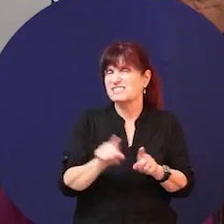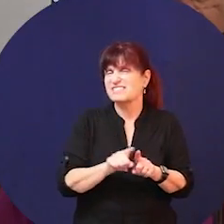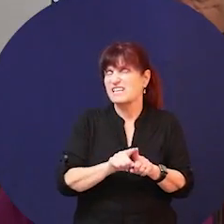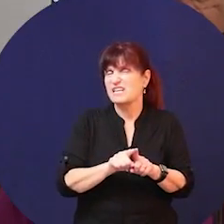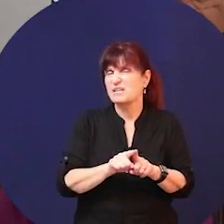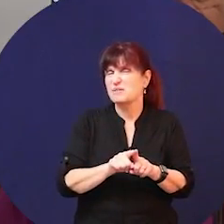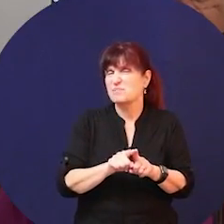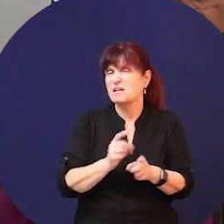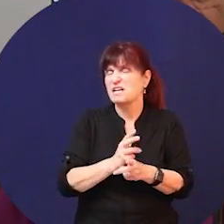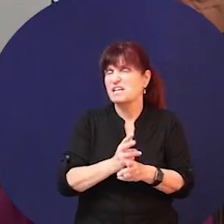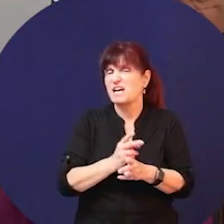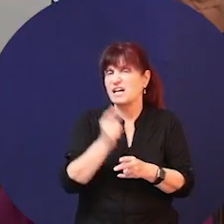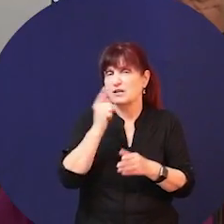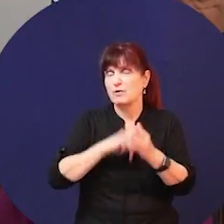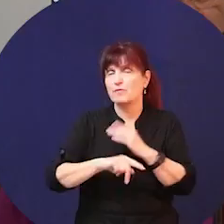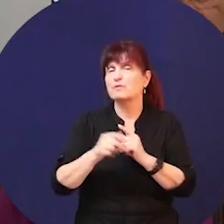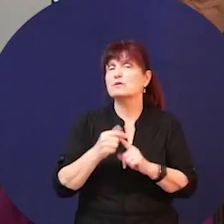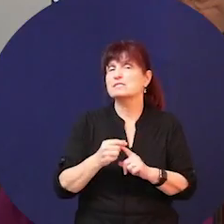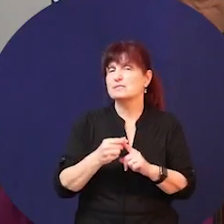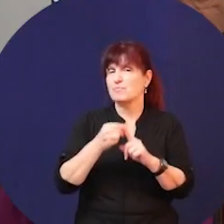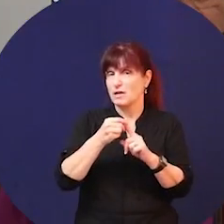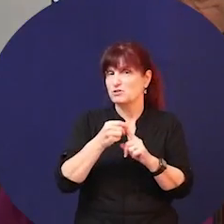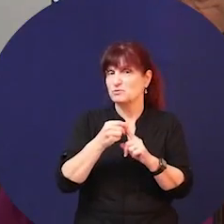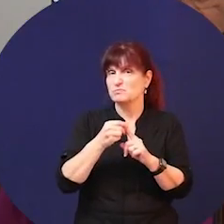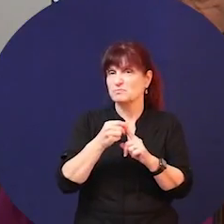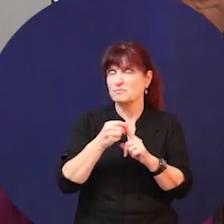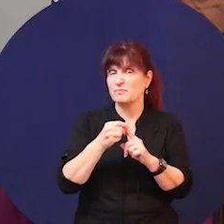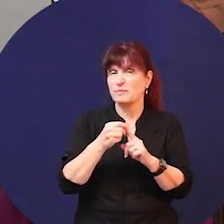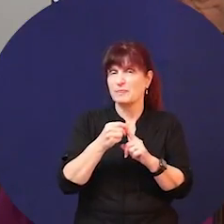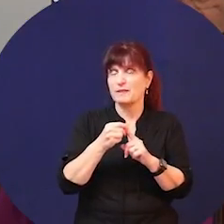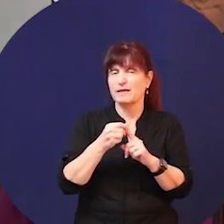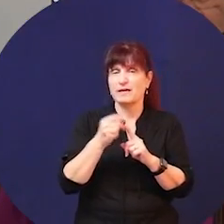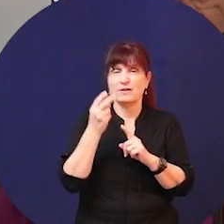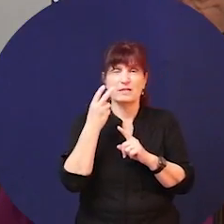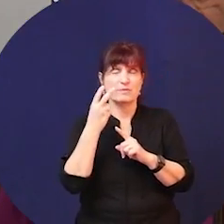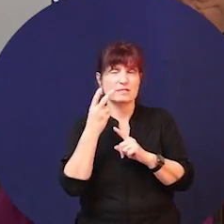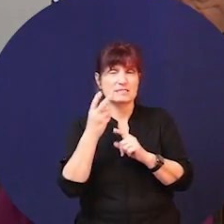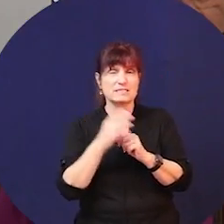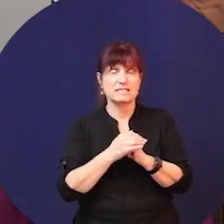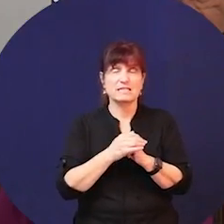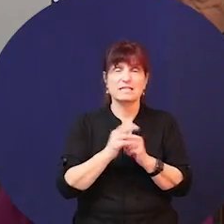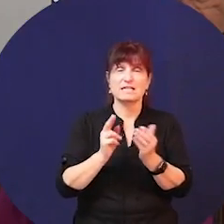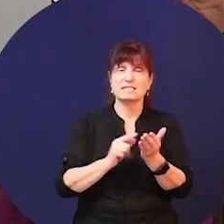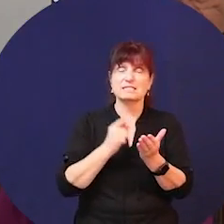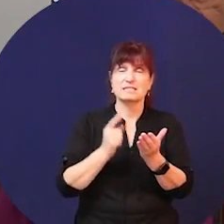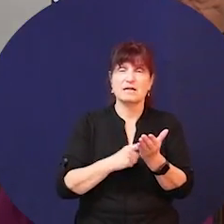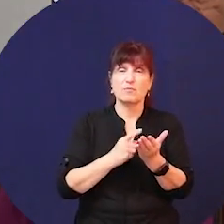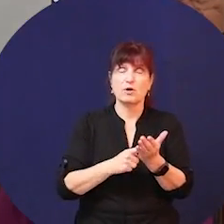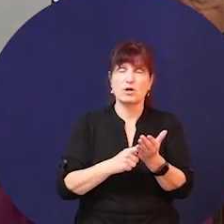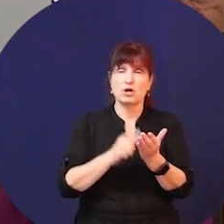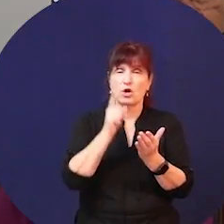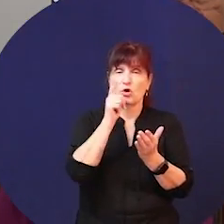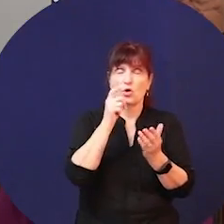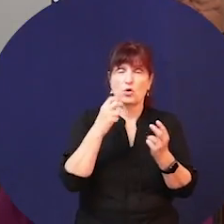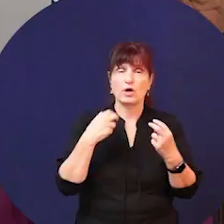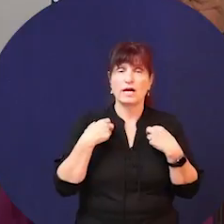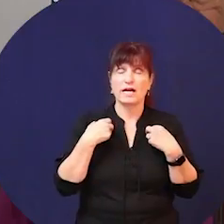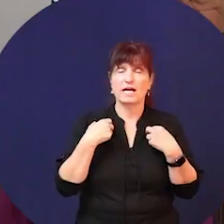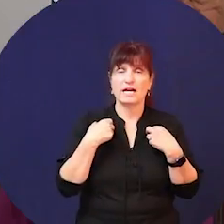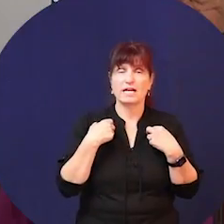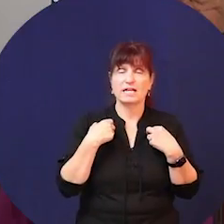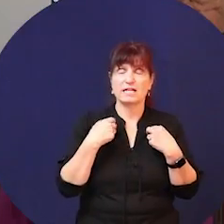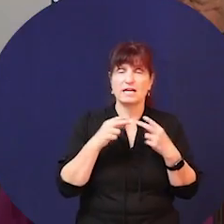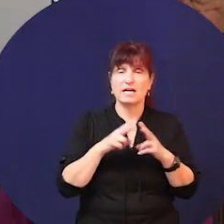He was someone very special. He was an Essene. He was someone who had a very ascetic